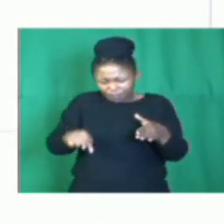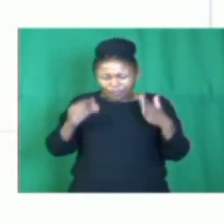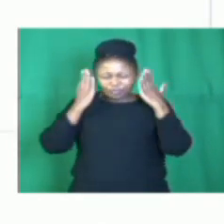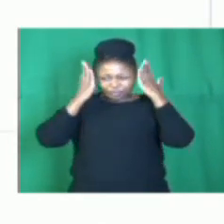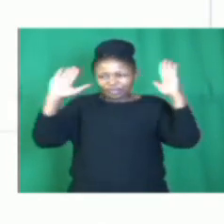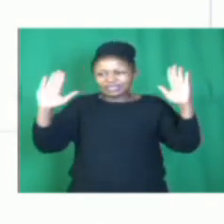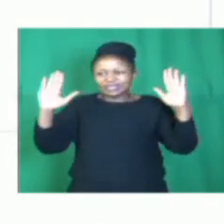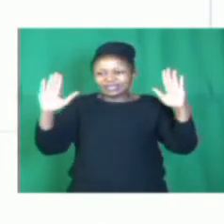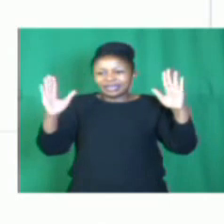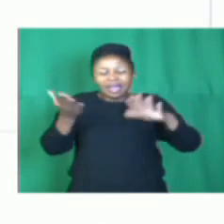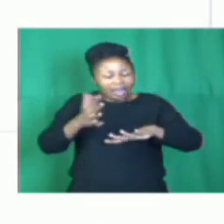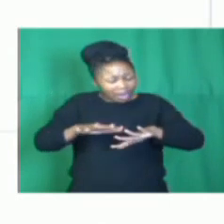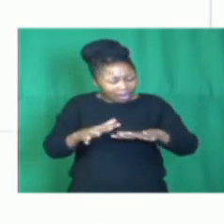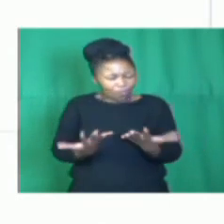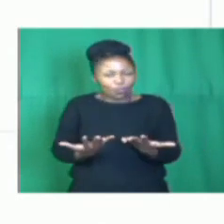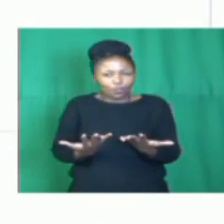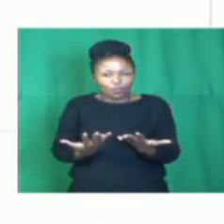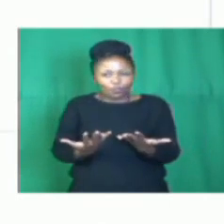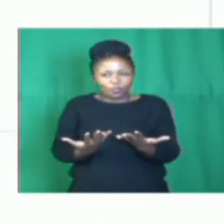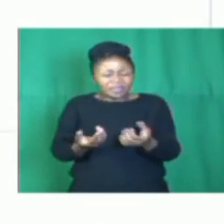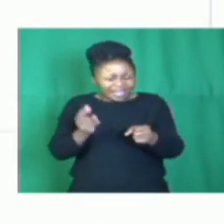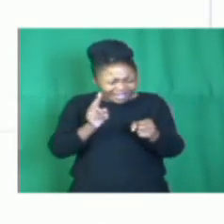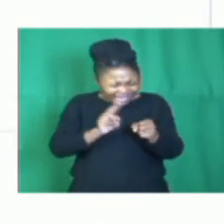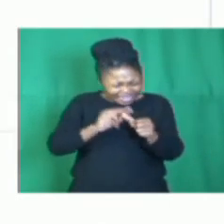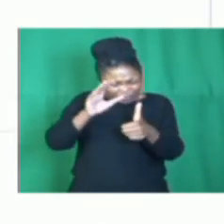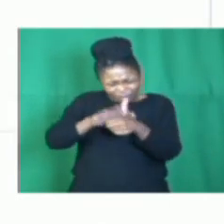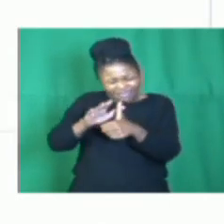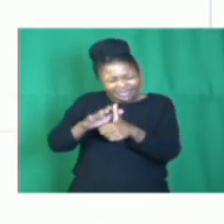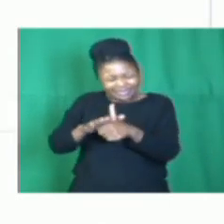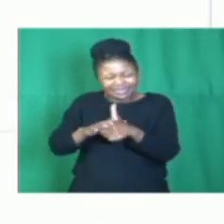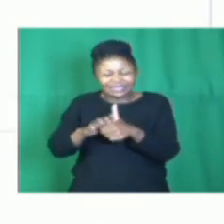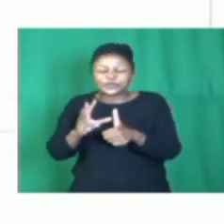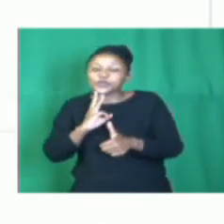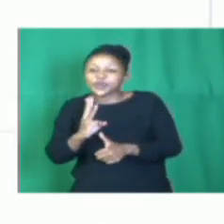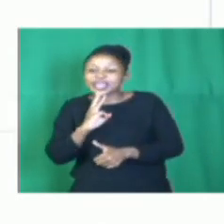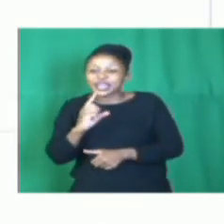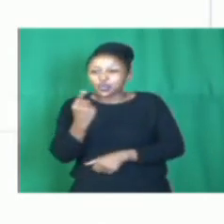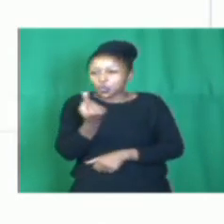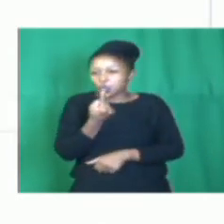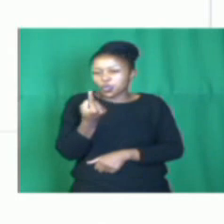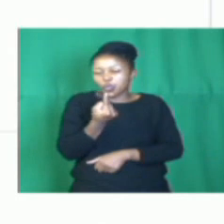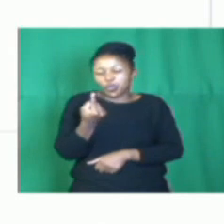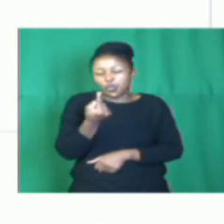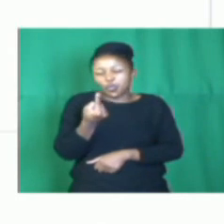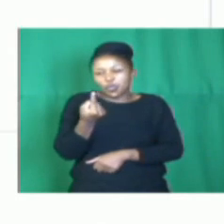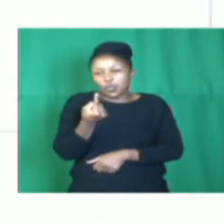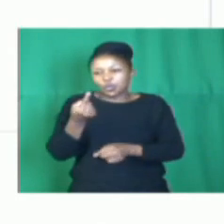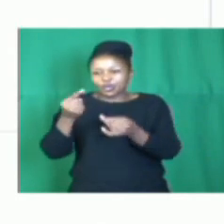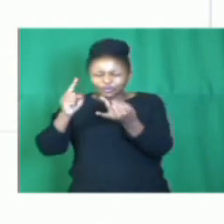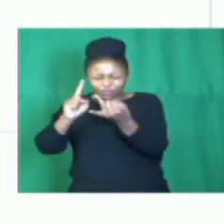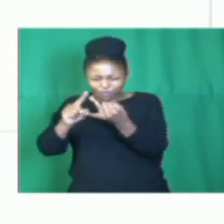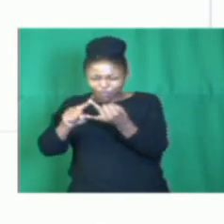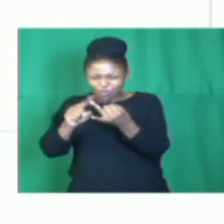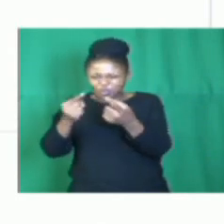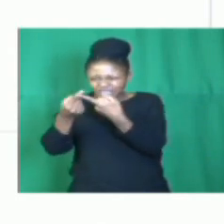underline the keywords like it has been underlined here. And then we also have this differ. We also have